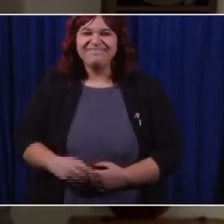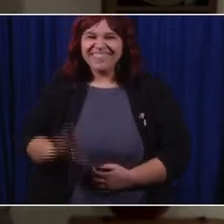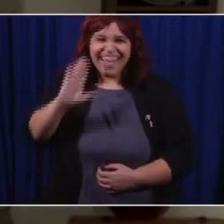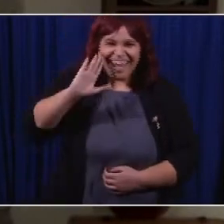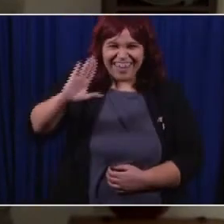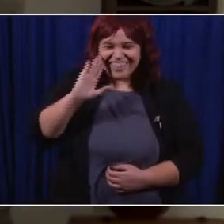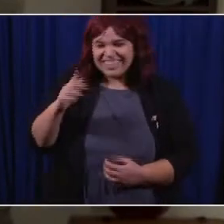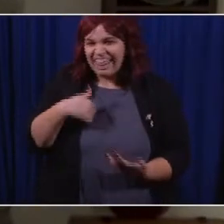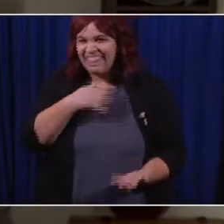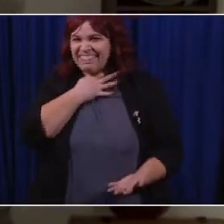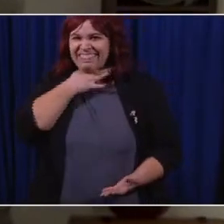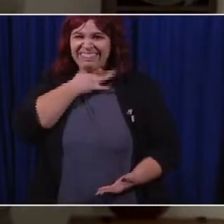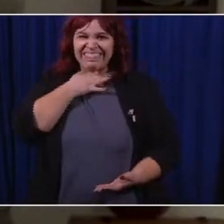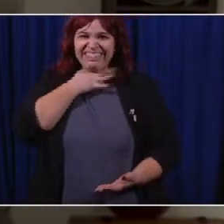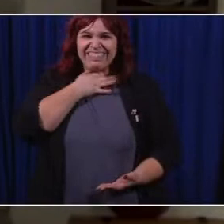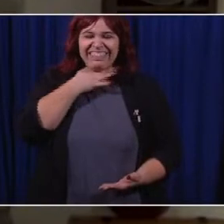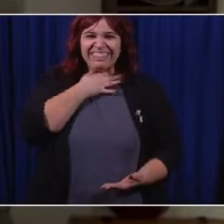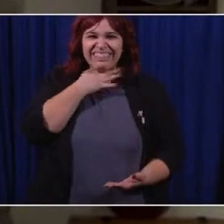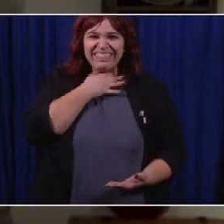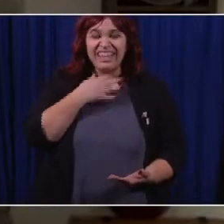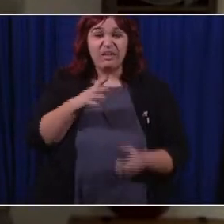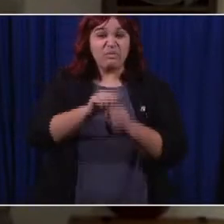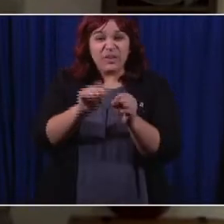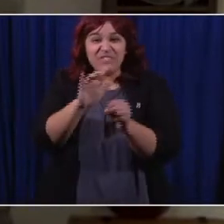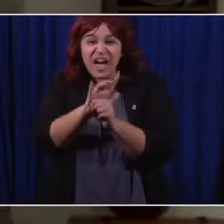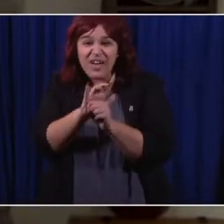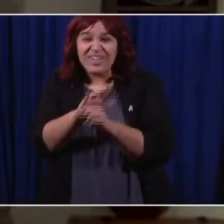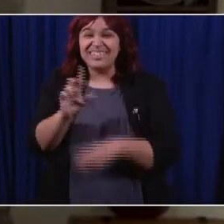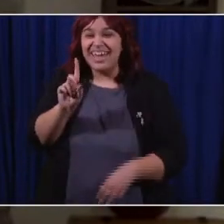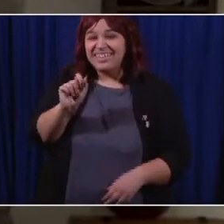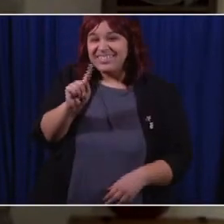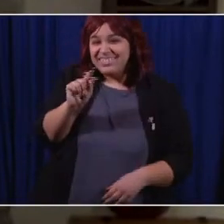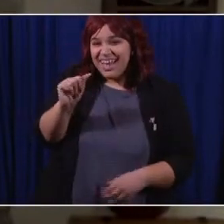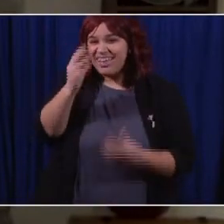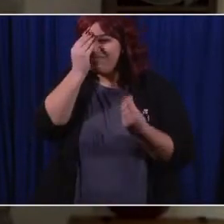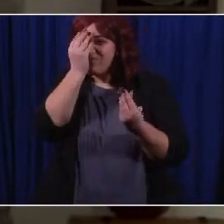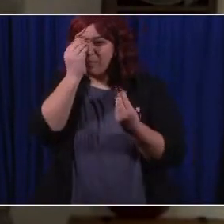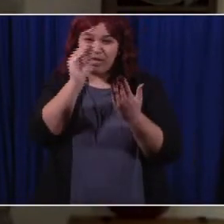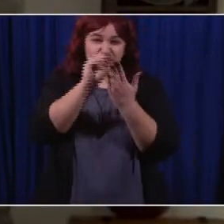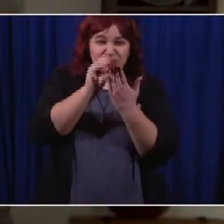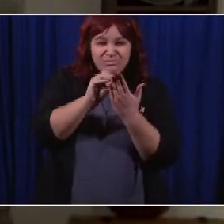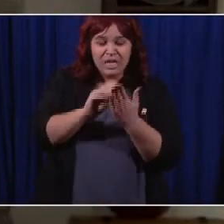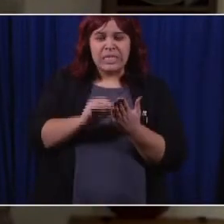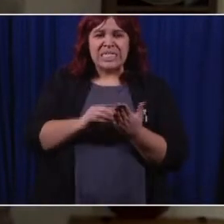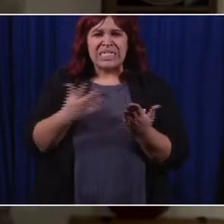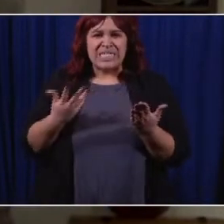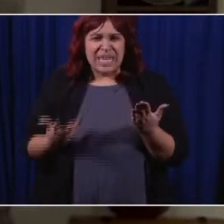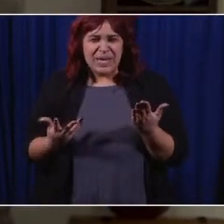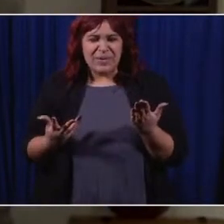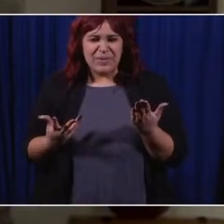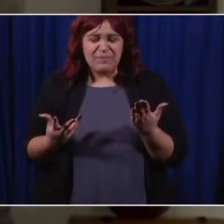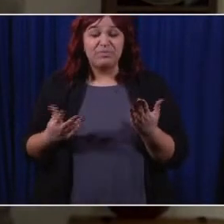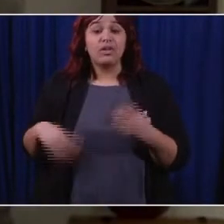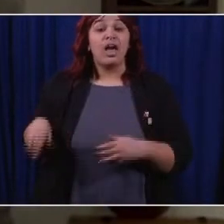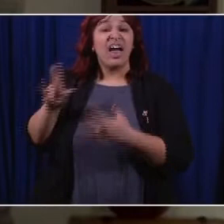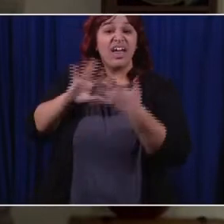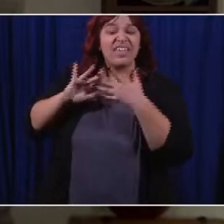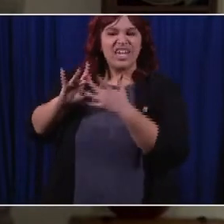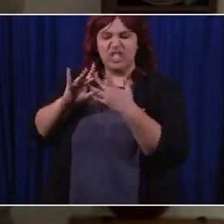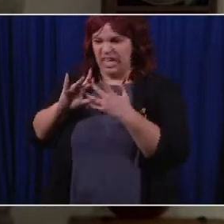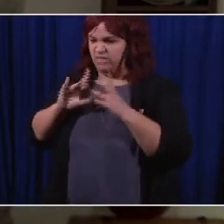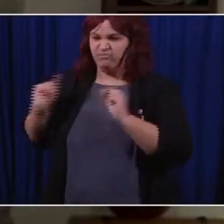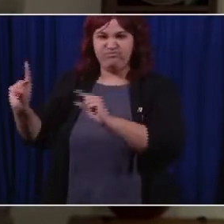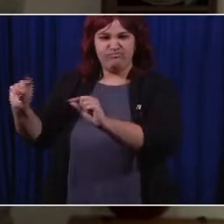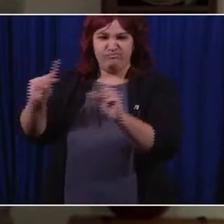about just coronavirus data. There's a study going around on the internet saying that